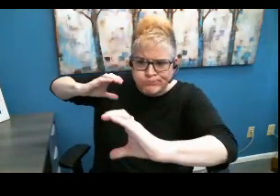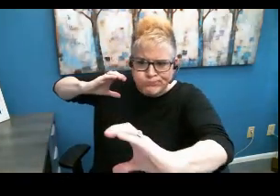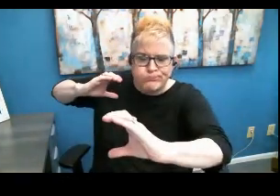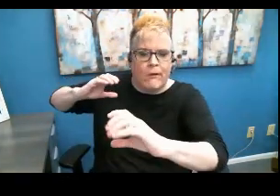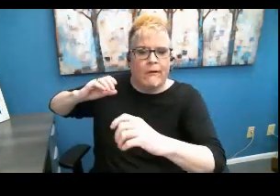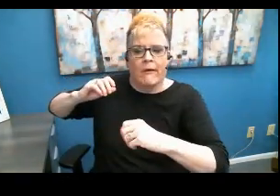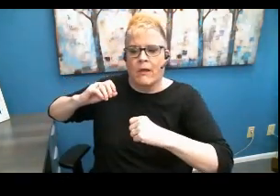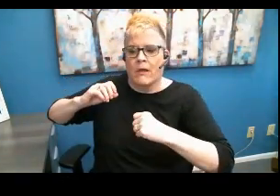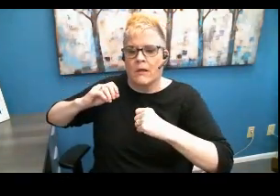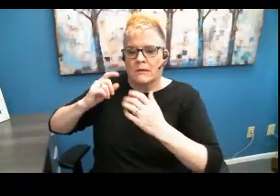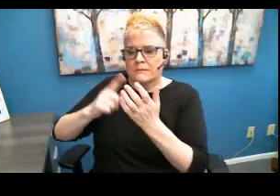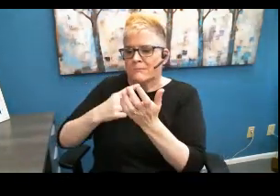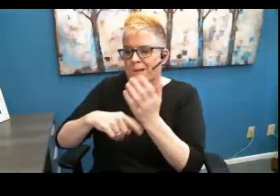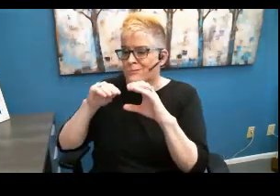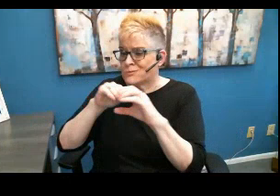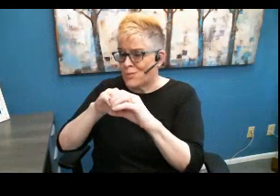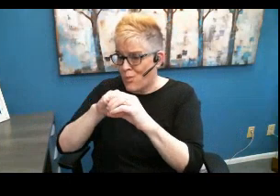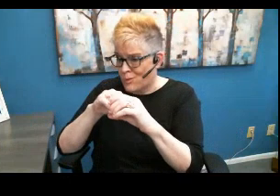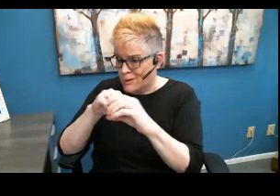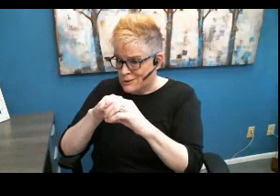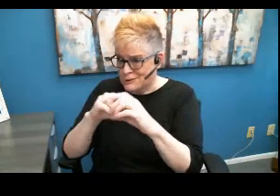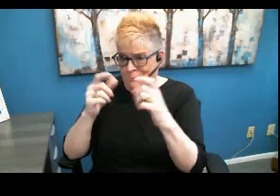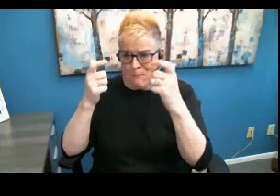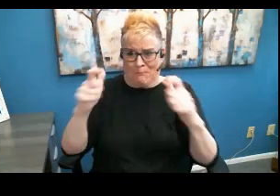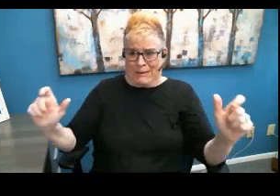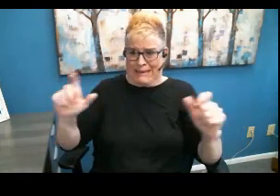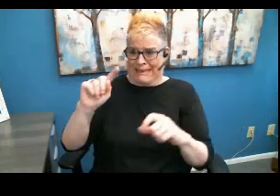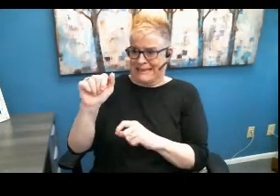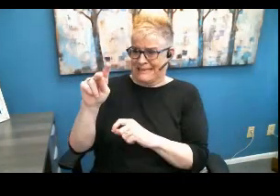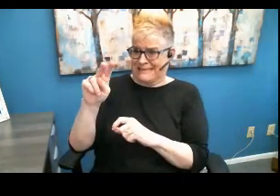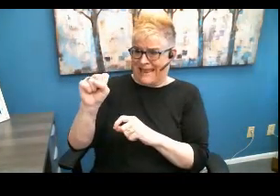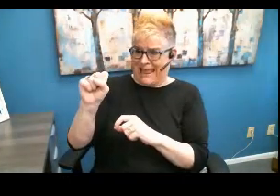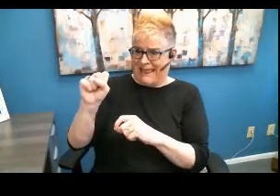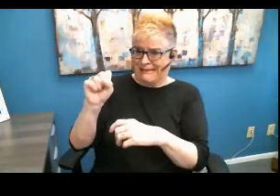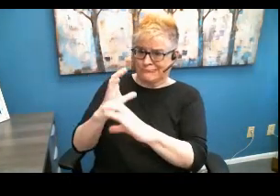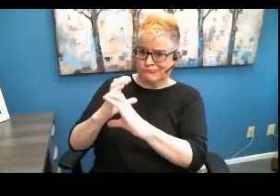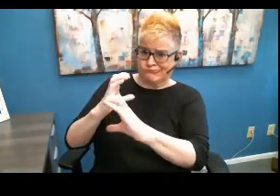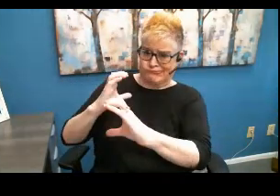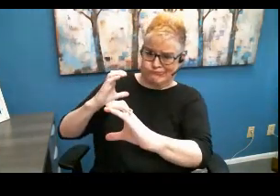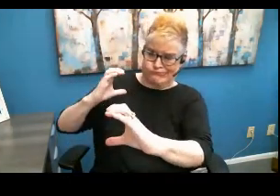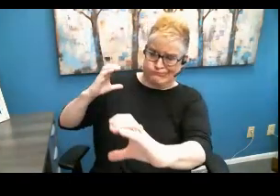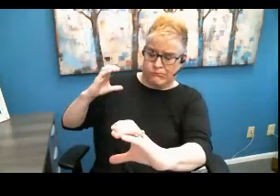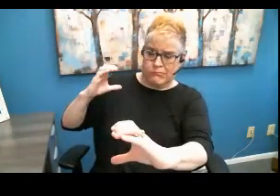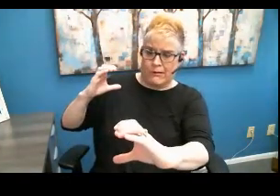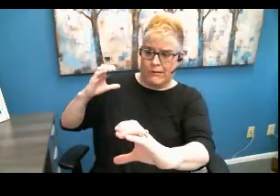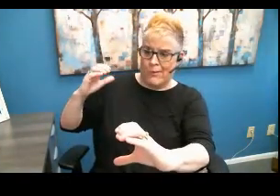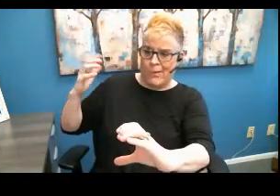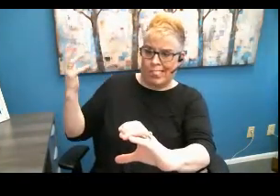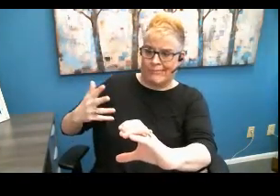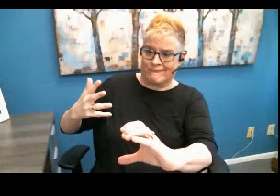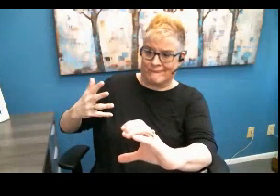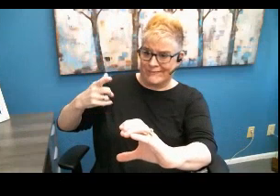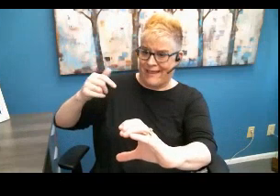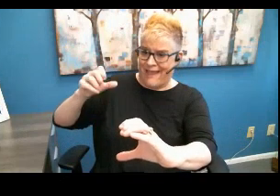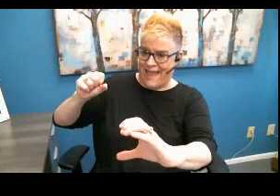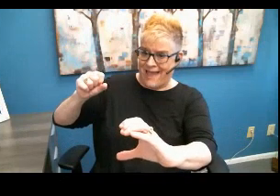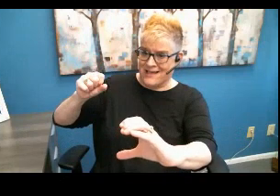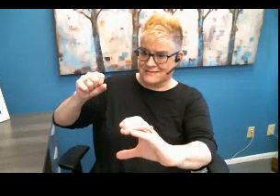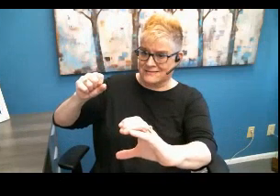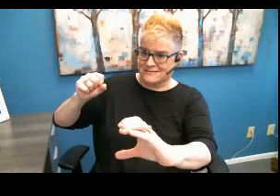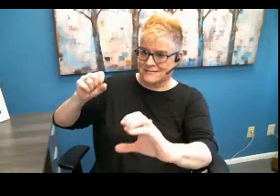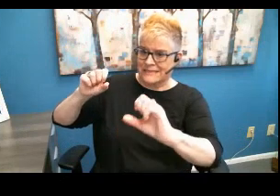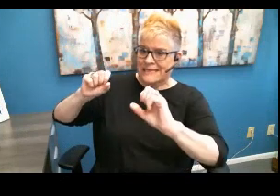storage facilities as well, big tanks that you may see along the highway, and they will be able to